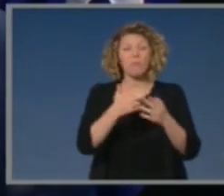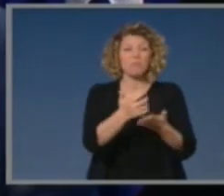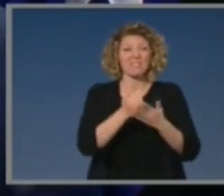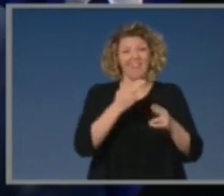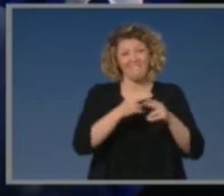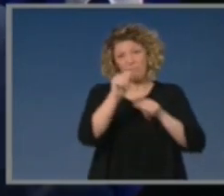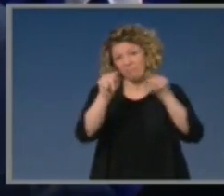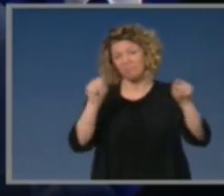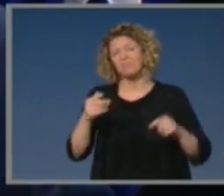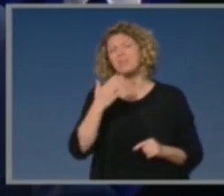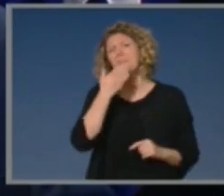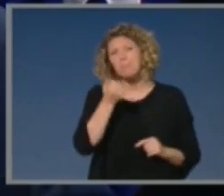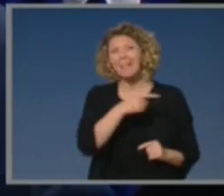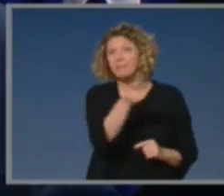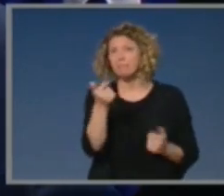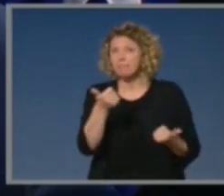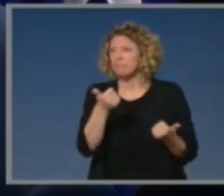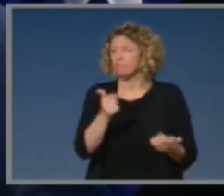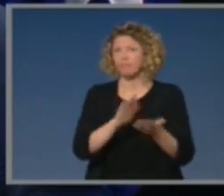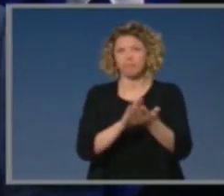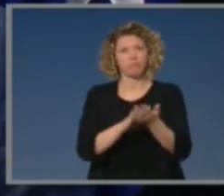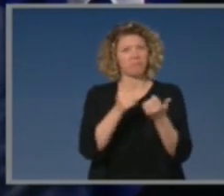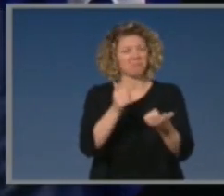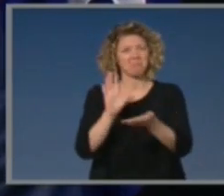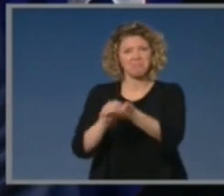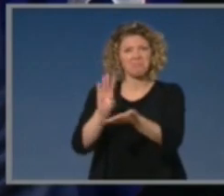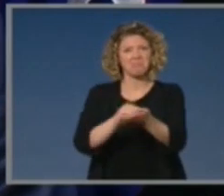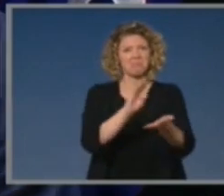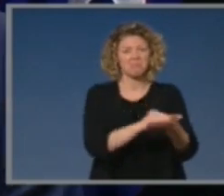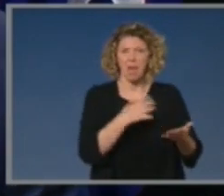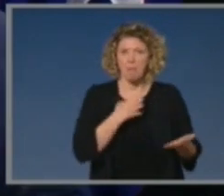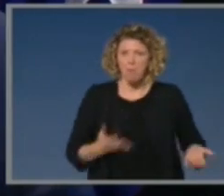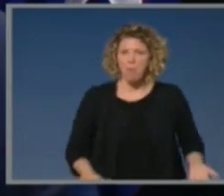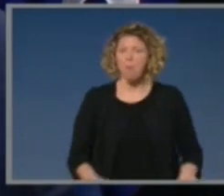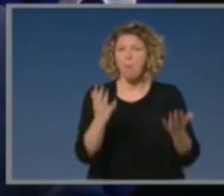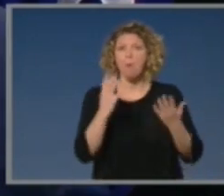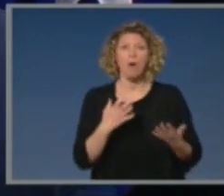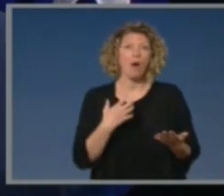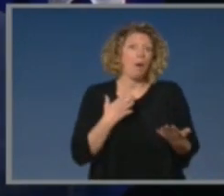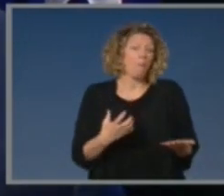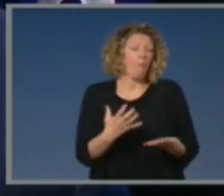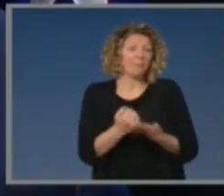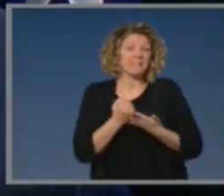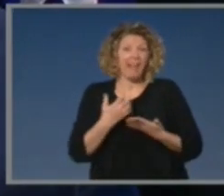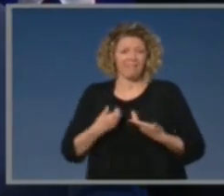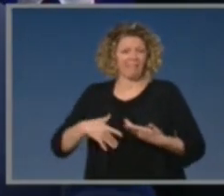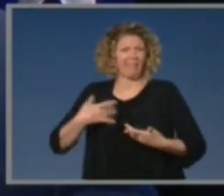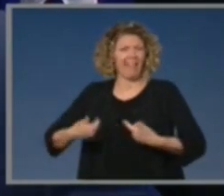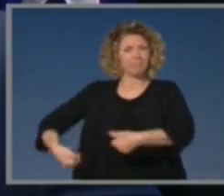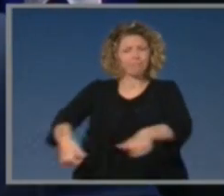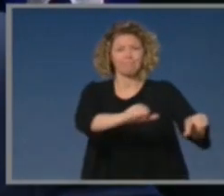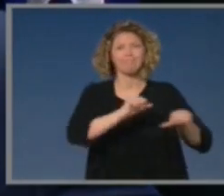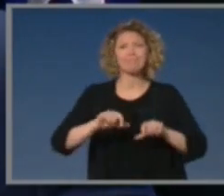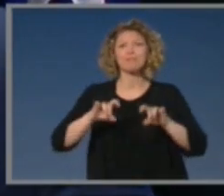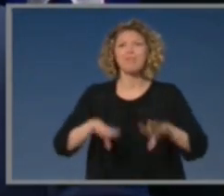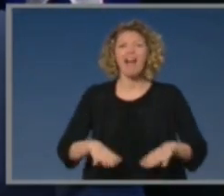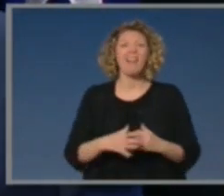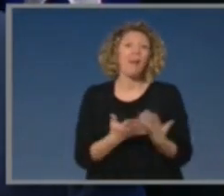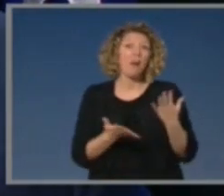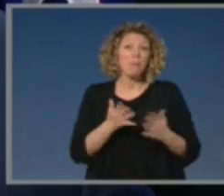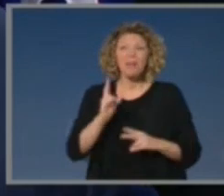people to continue to do that. Of course, the more people we get, then the better protection we all have as we go back to work, or